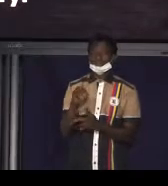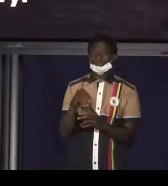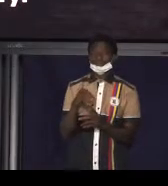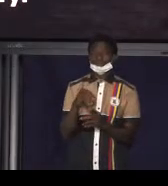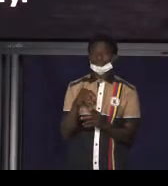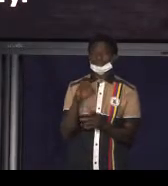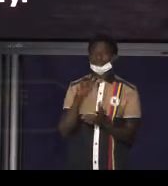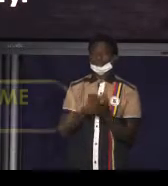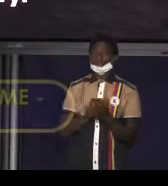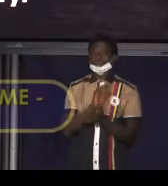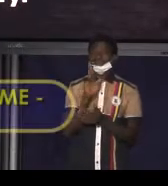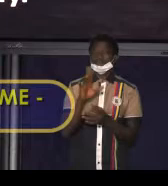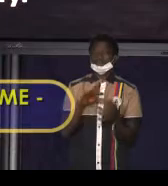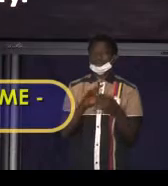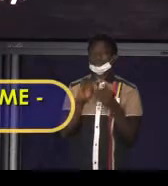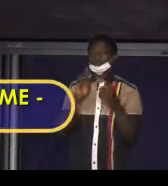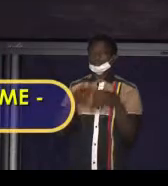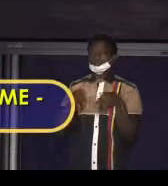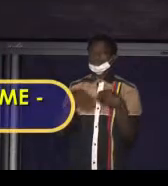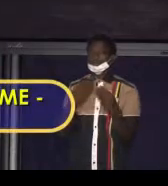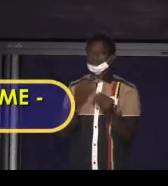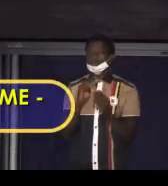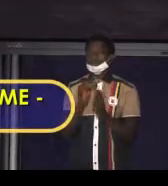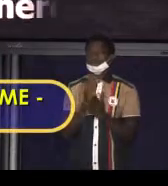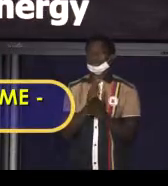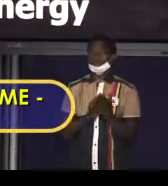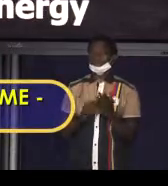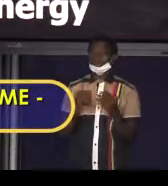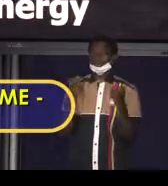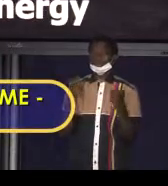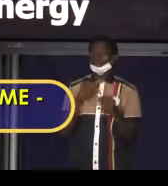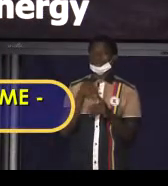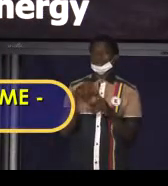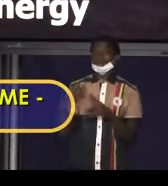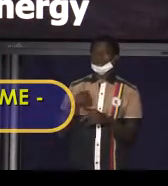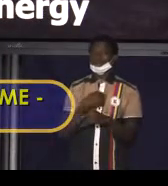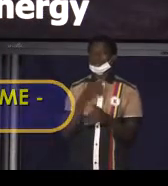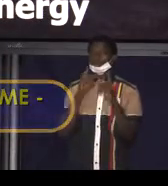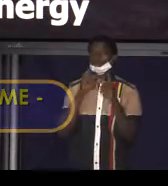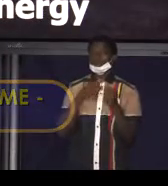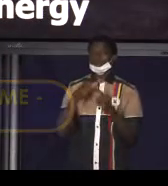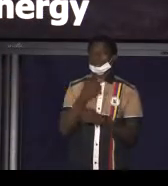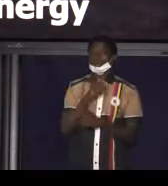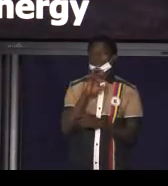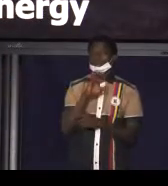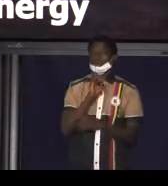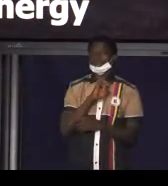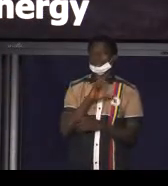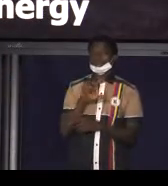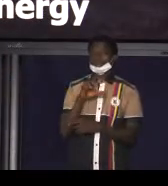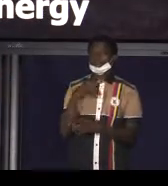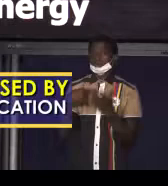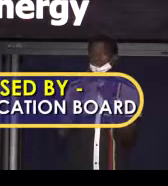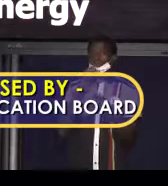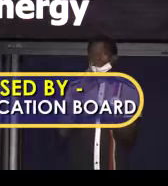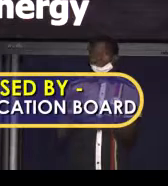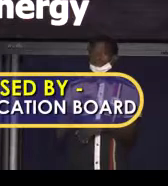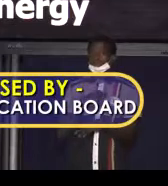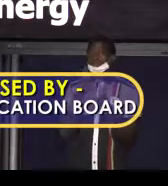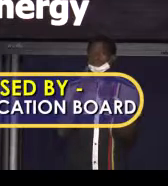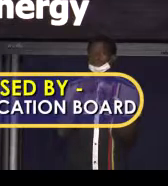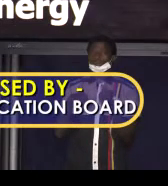battery that's using connection to give you certain power. So when we talk about a cell, what are we talking about?